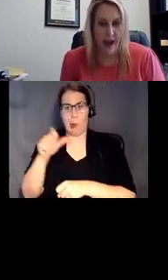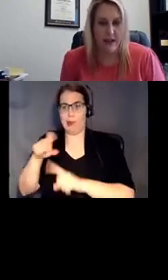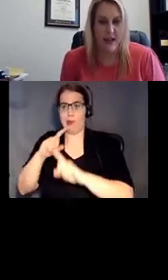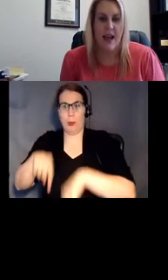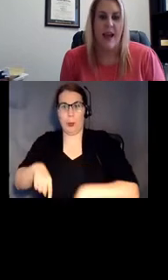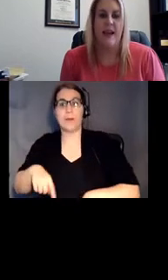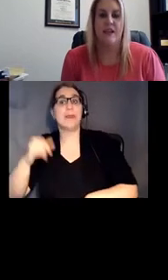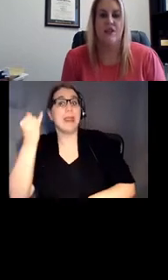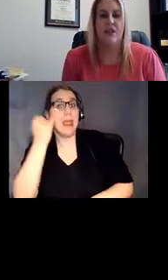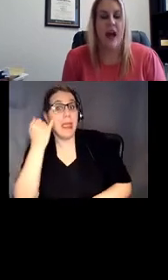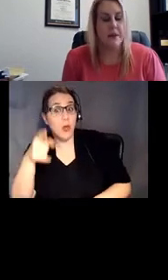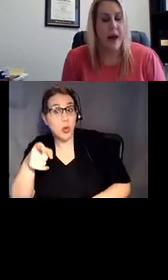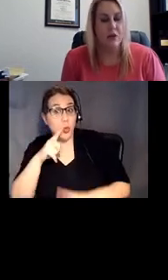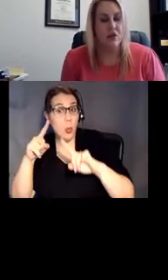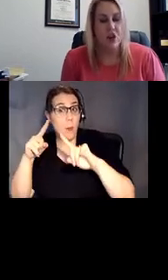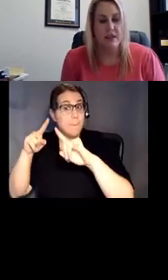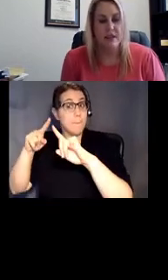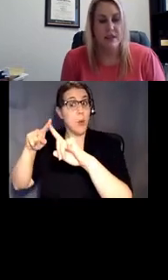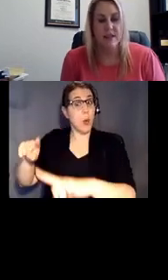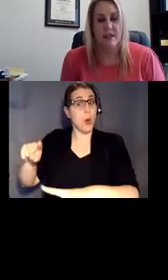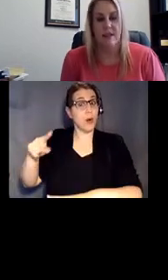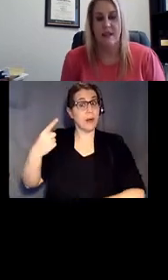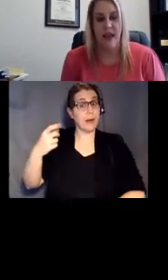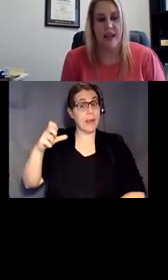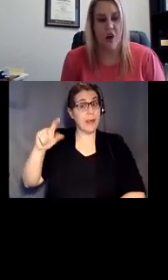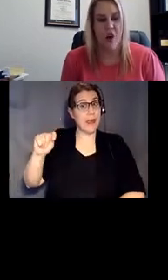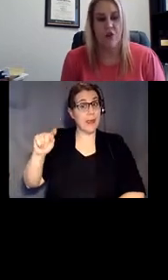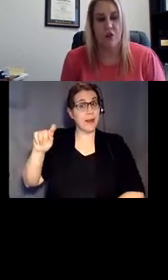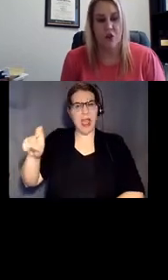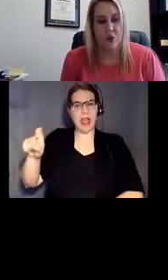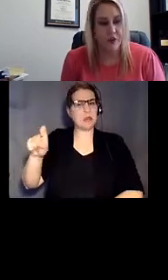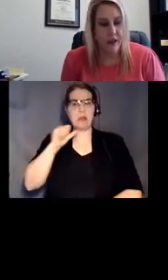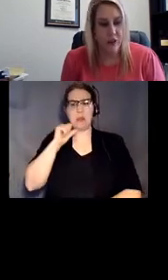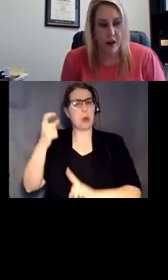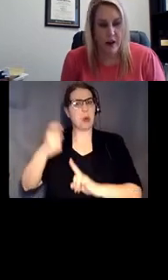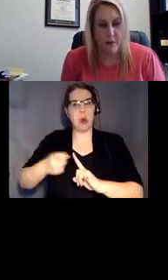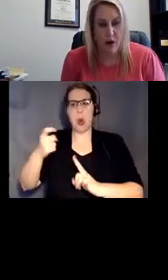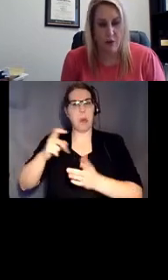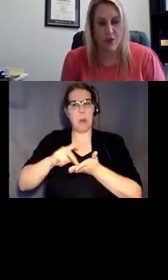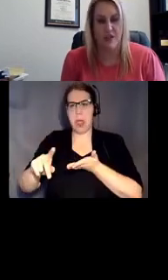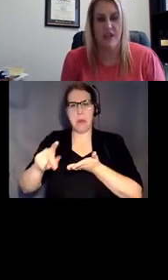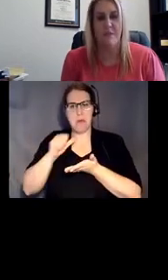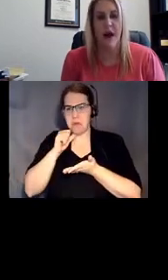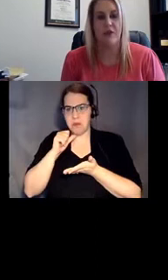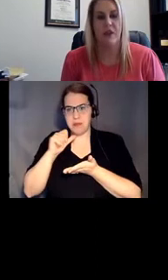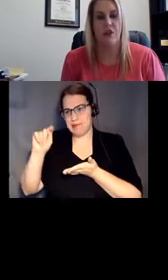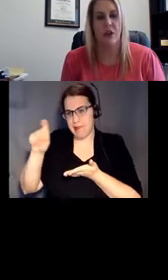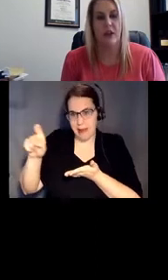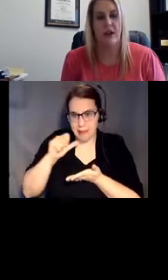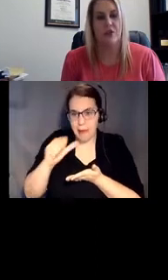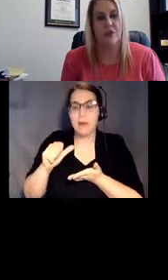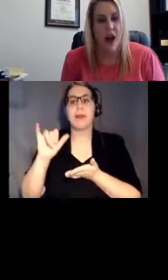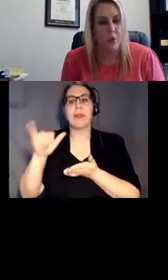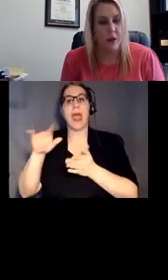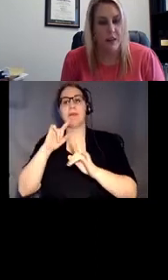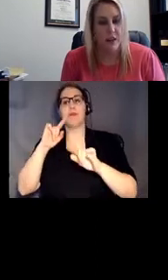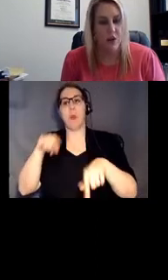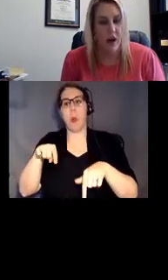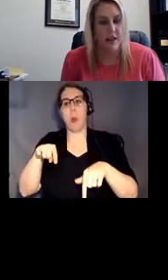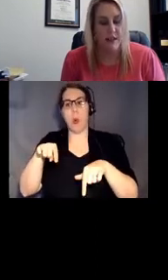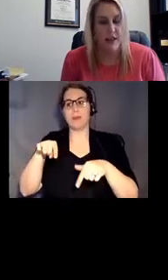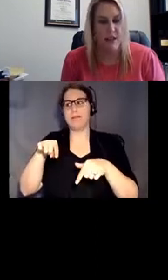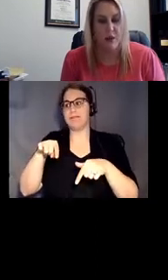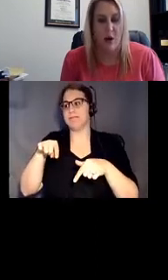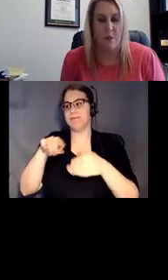gift tax. That amount just gets taken off your unified credit amount, which is the amount that you're allowed to die with